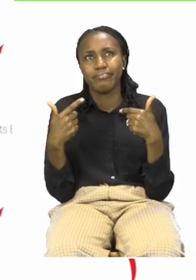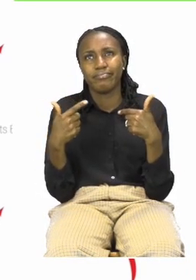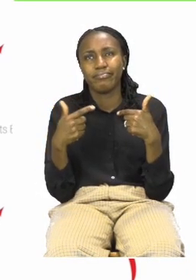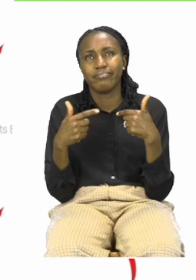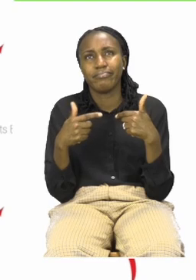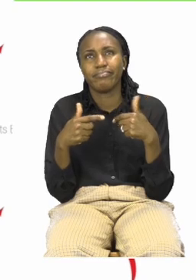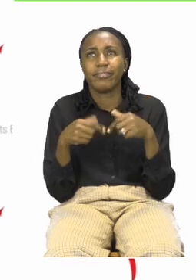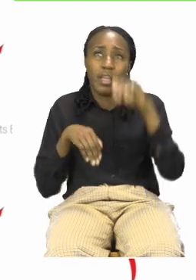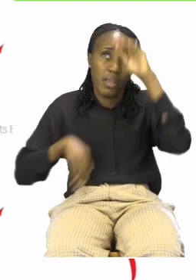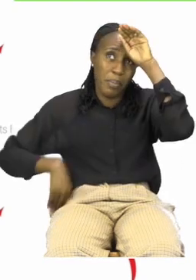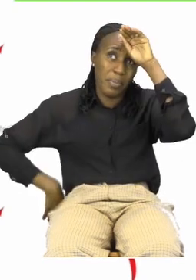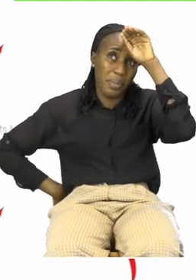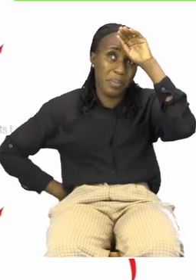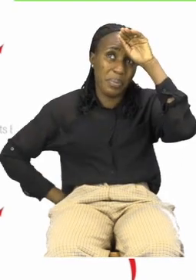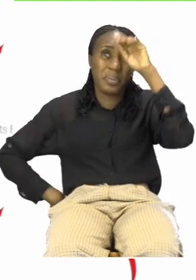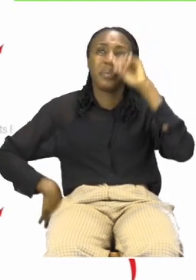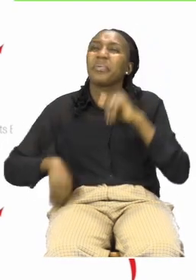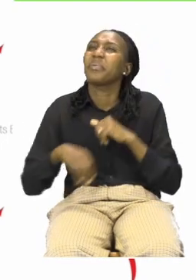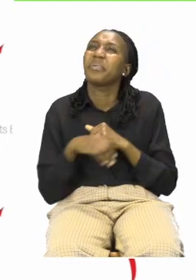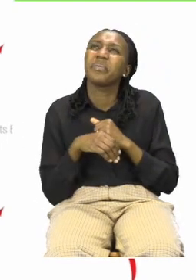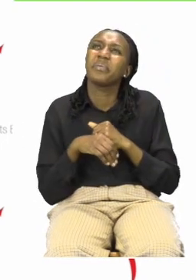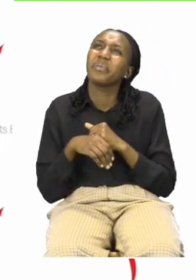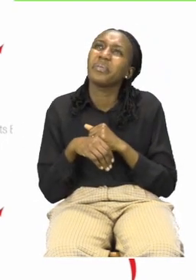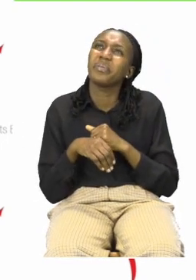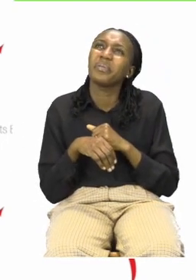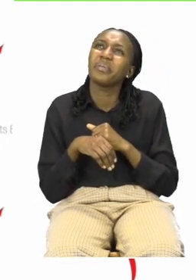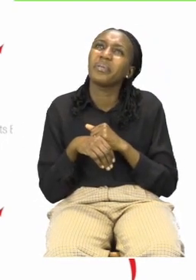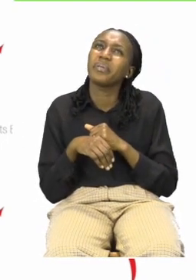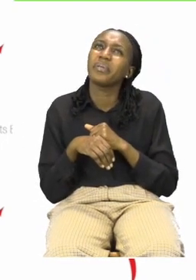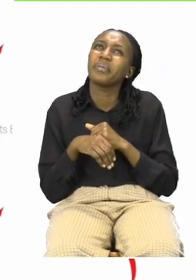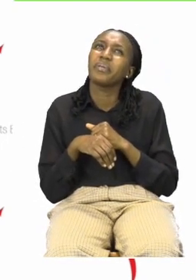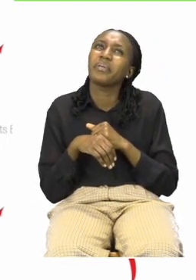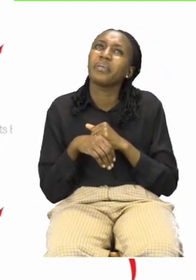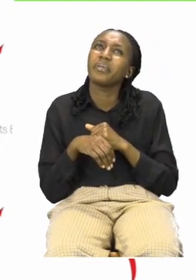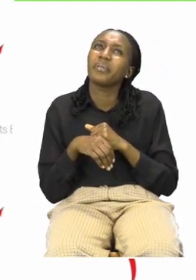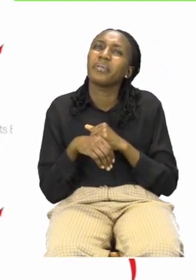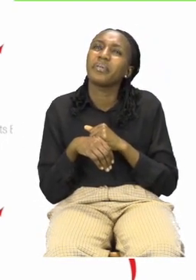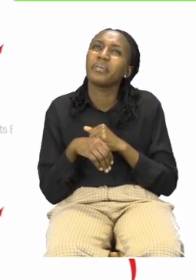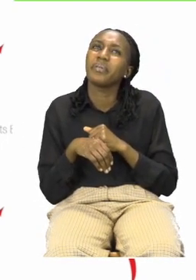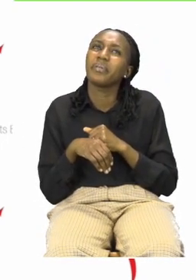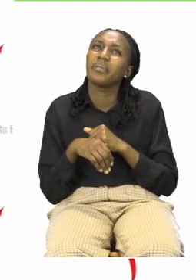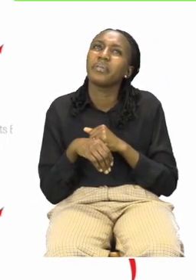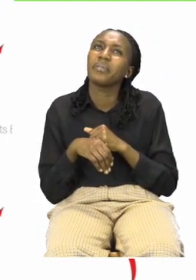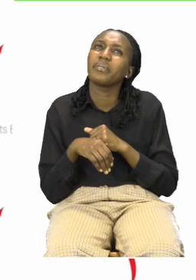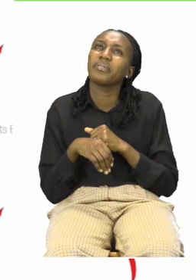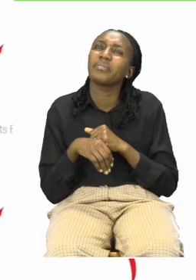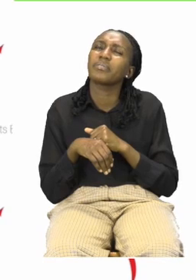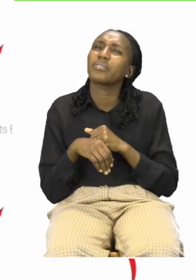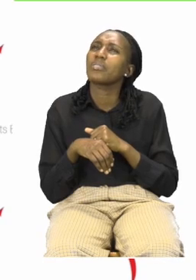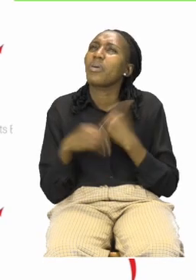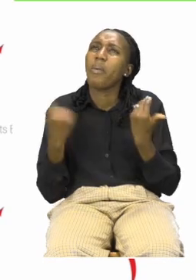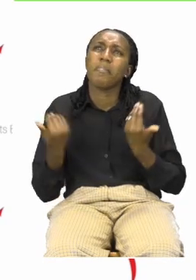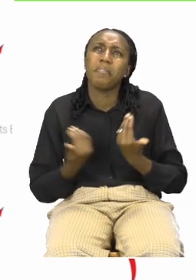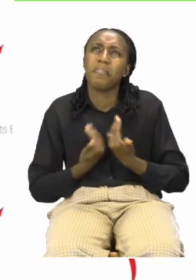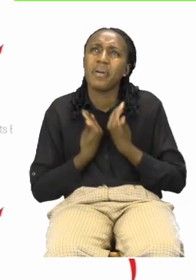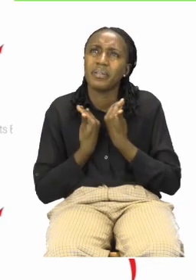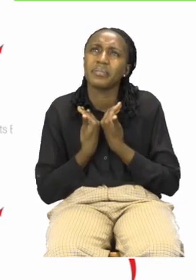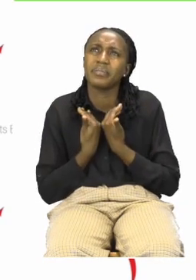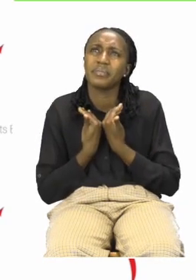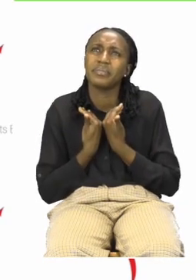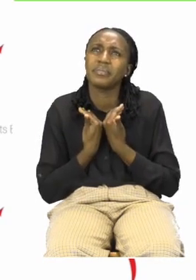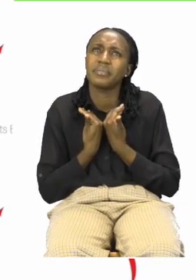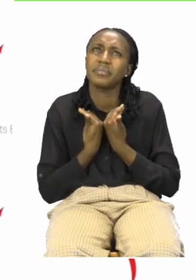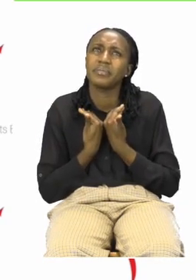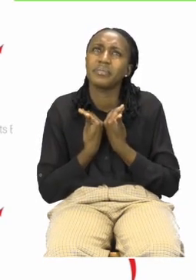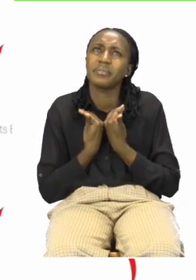Egypt, they were at their prime. We put so much effort in.